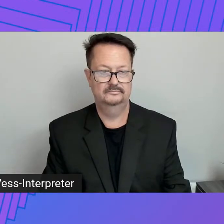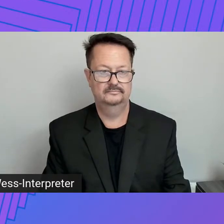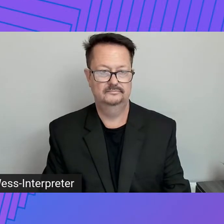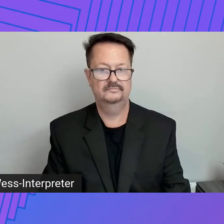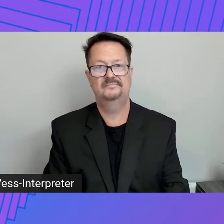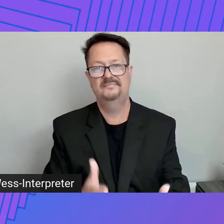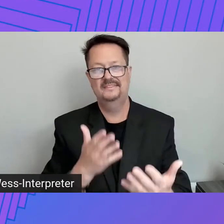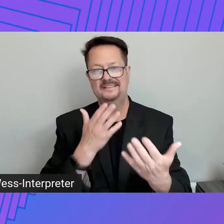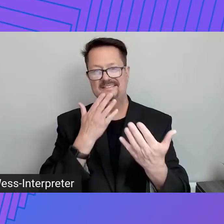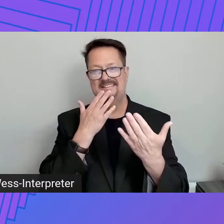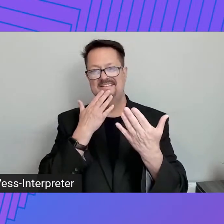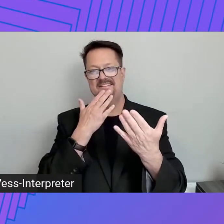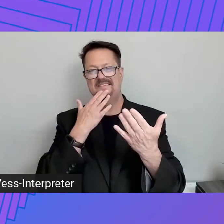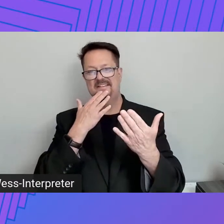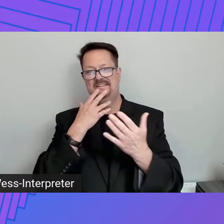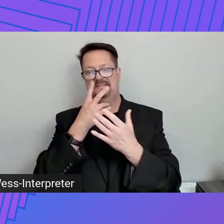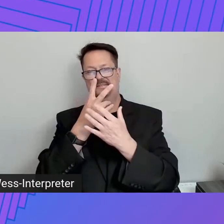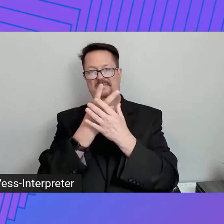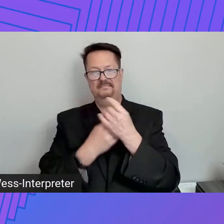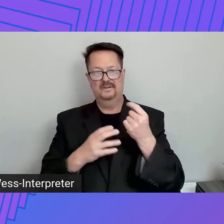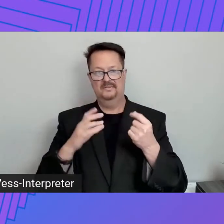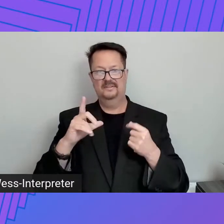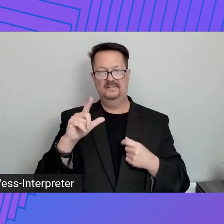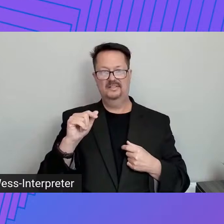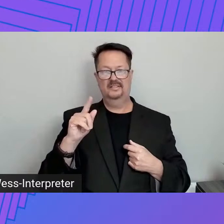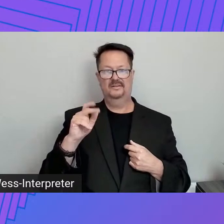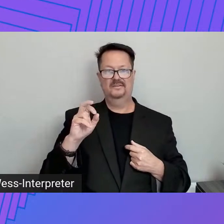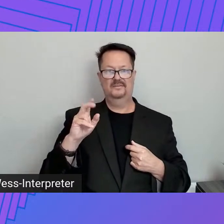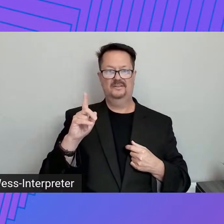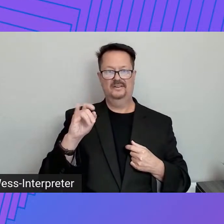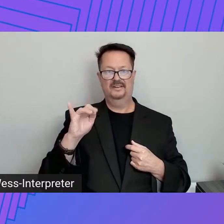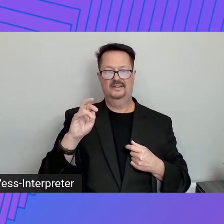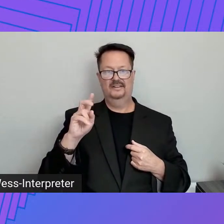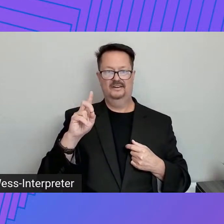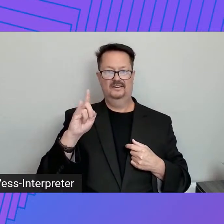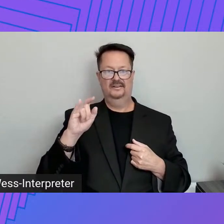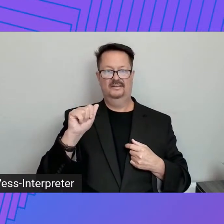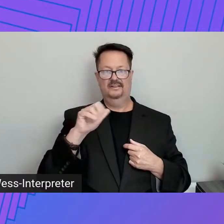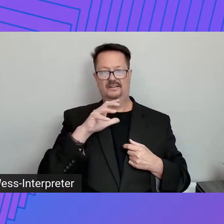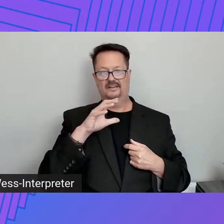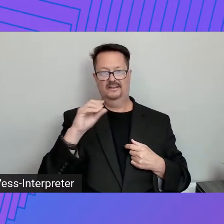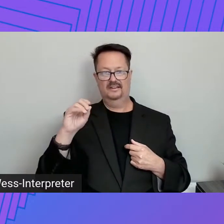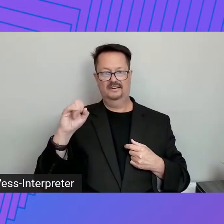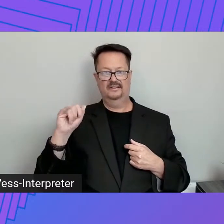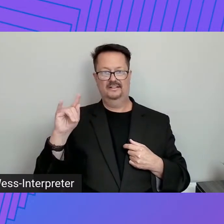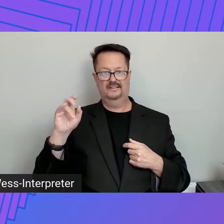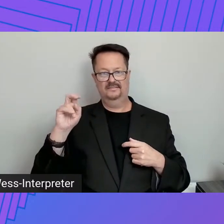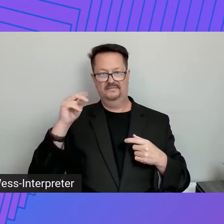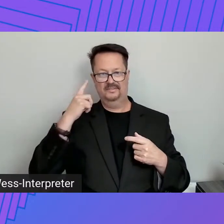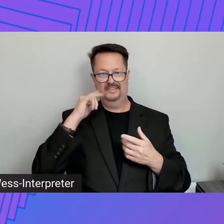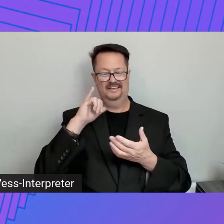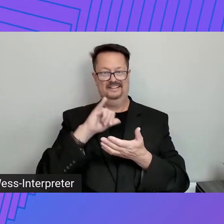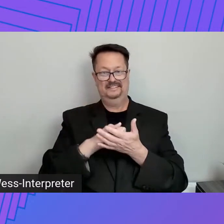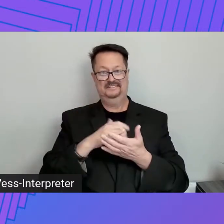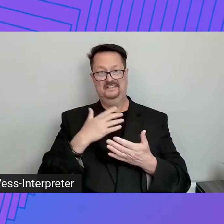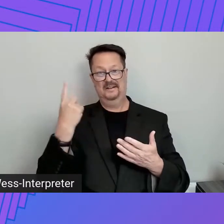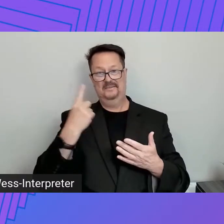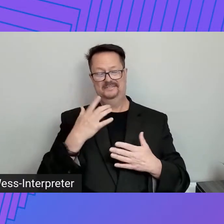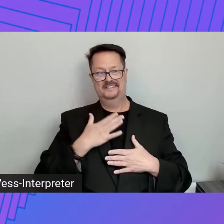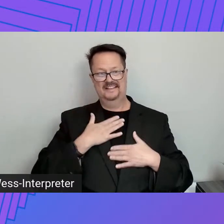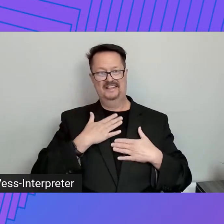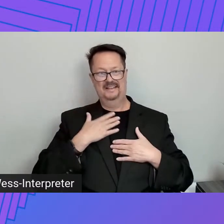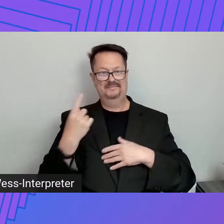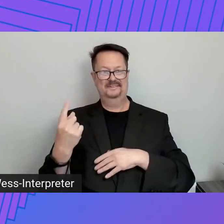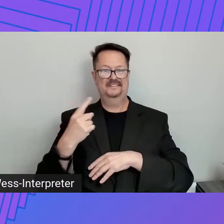Thank you to both Clarinda and Yiming for that. It's always a happy day when a live